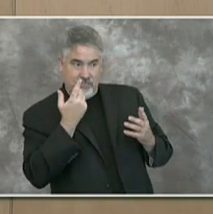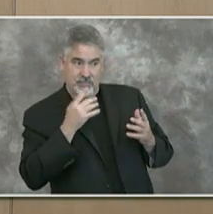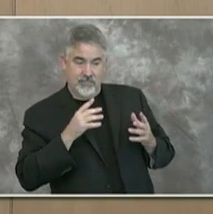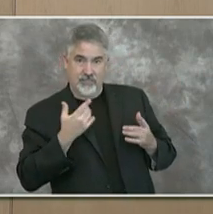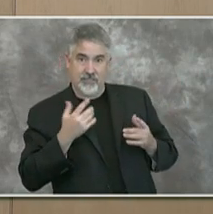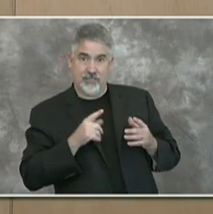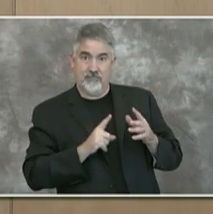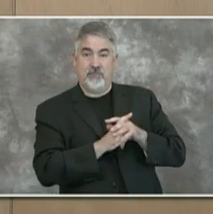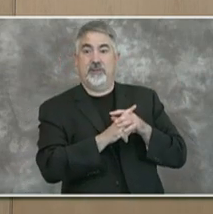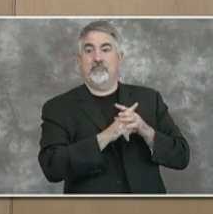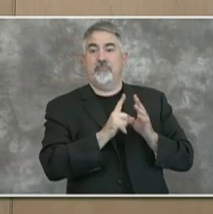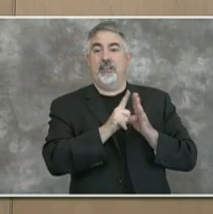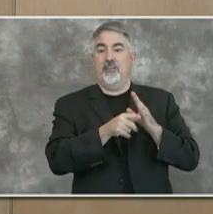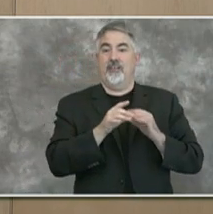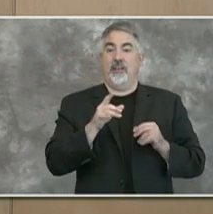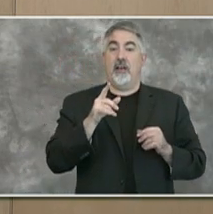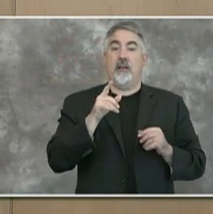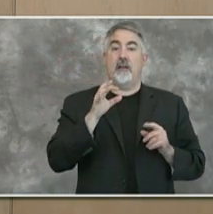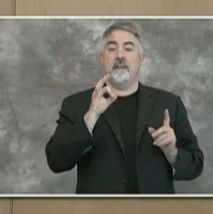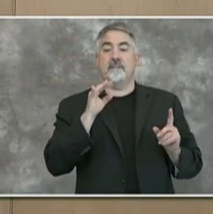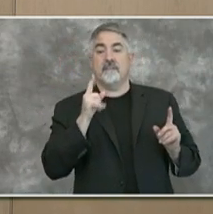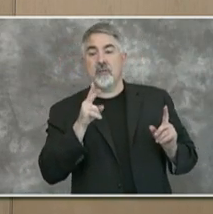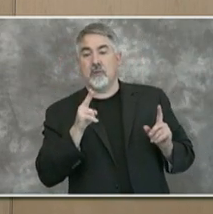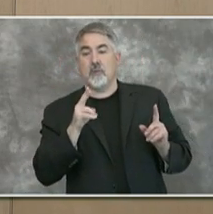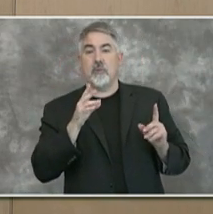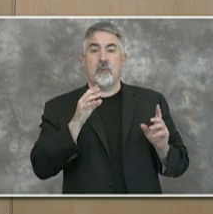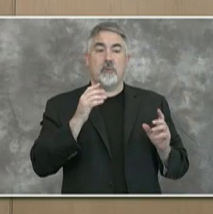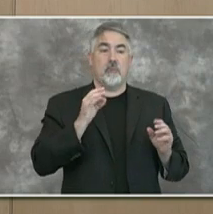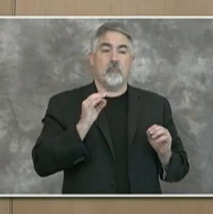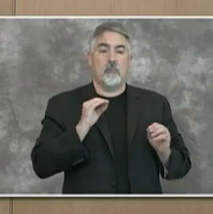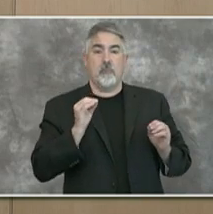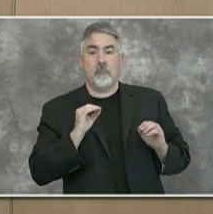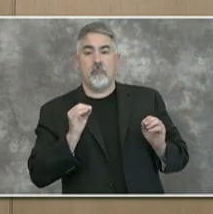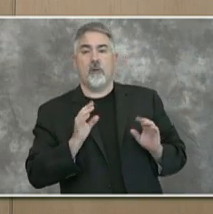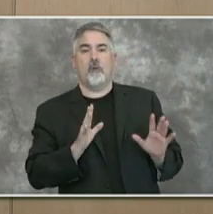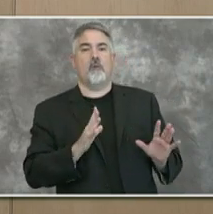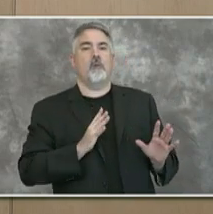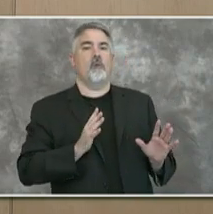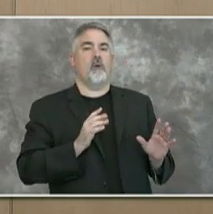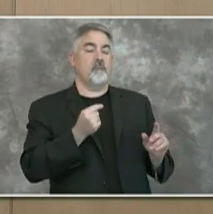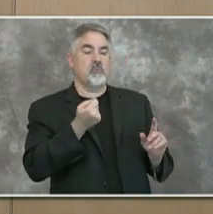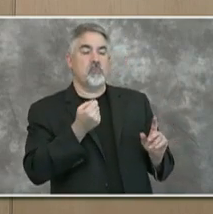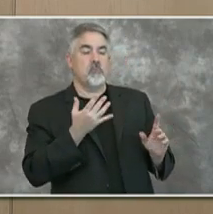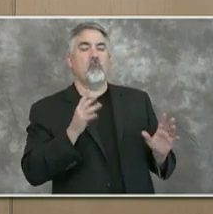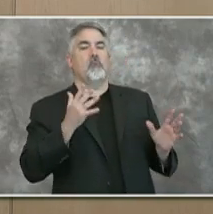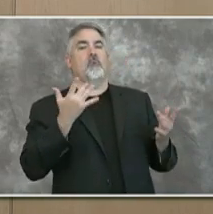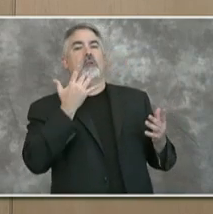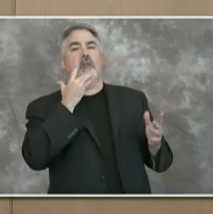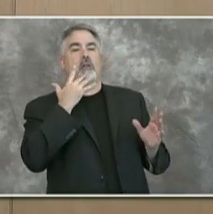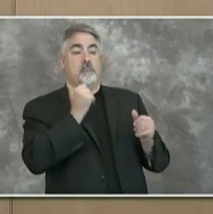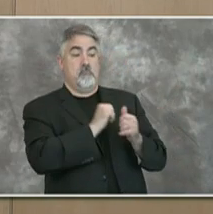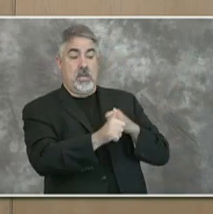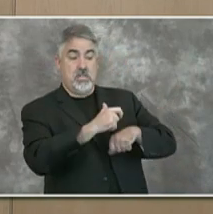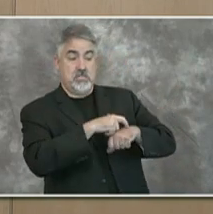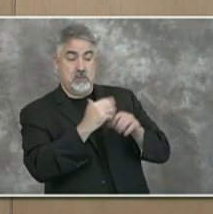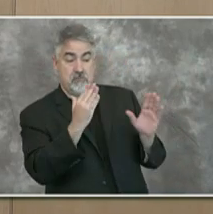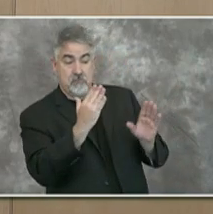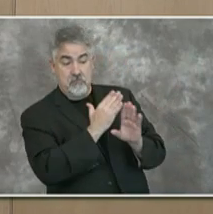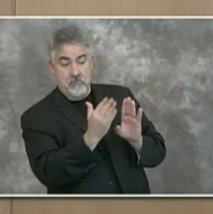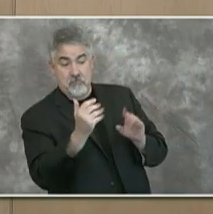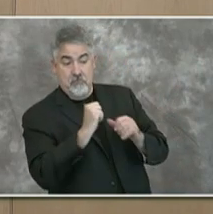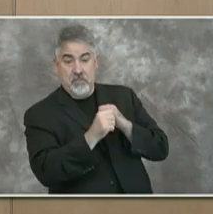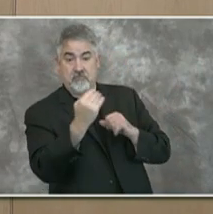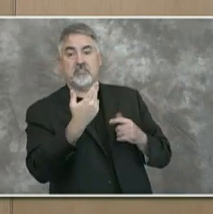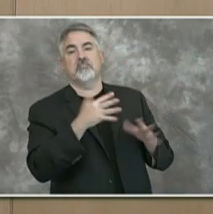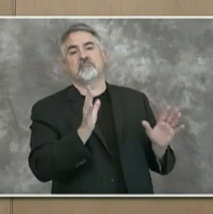days as the cutoff period for when the outbreak is over, because 14 days is 2 incubation